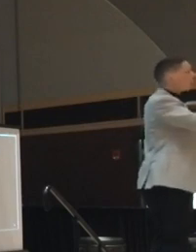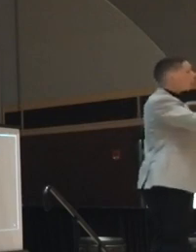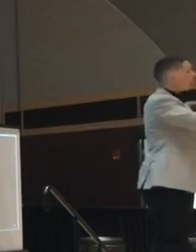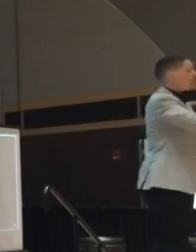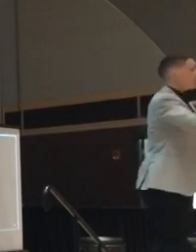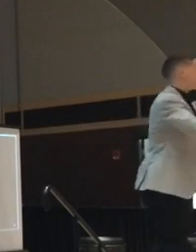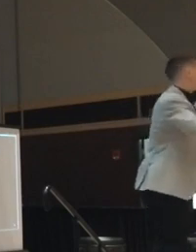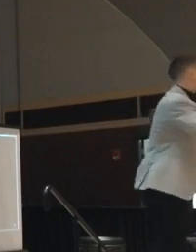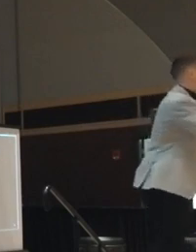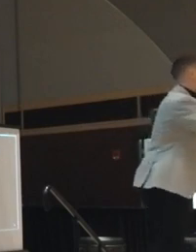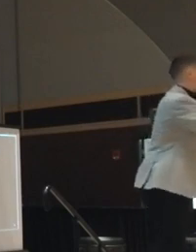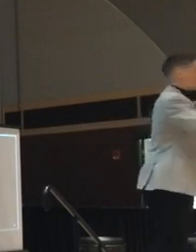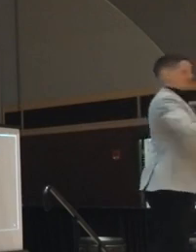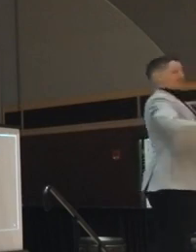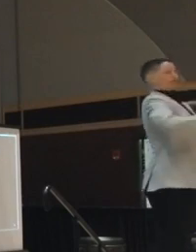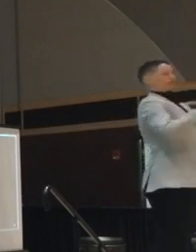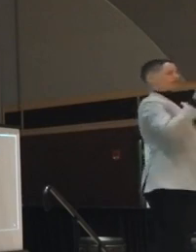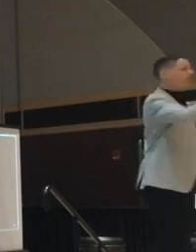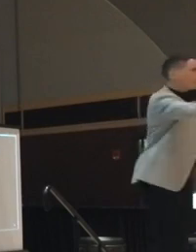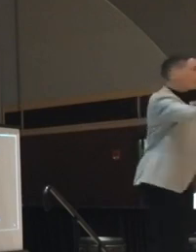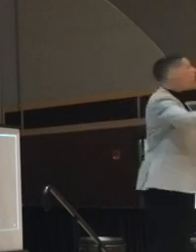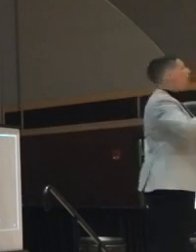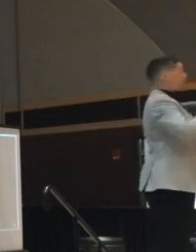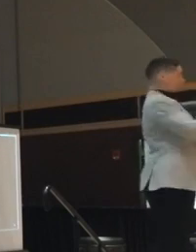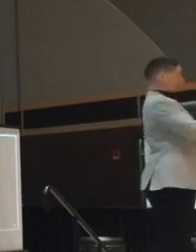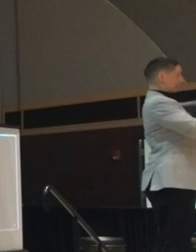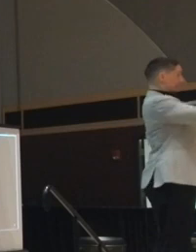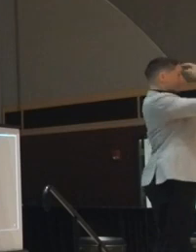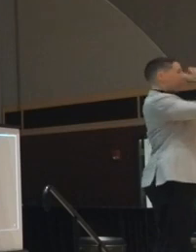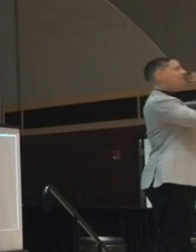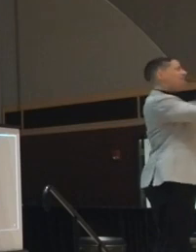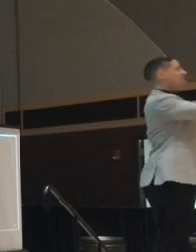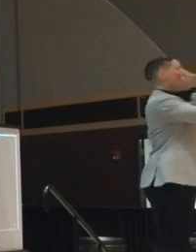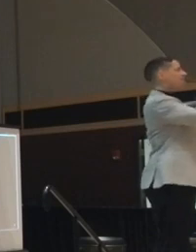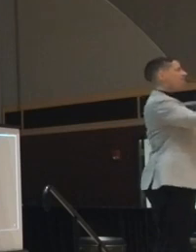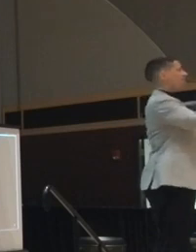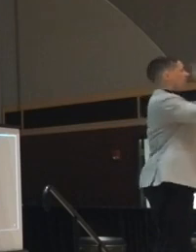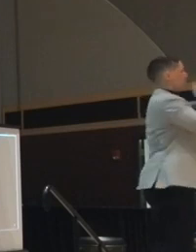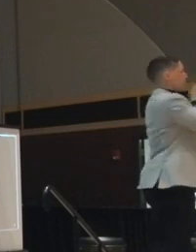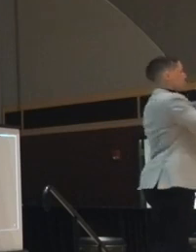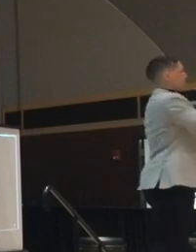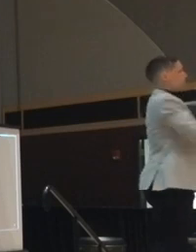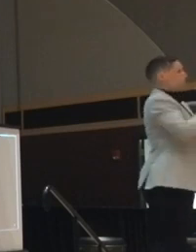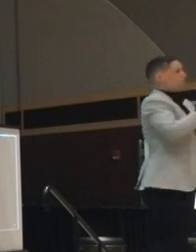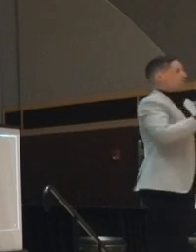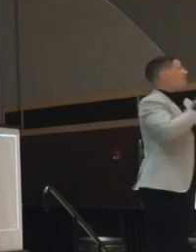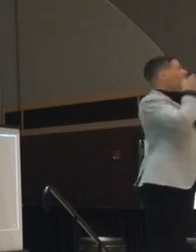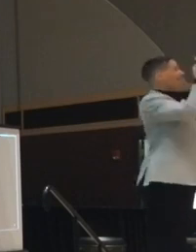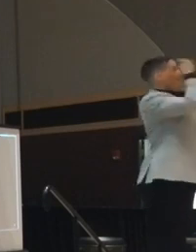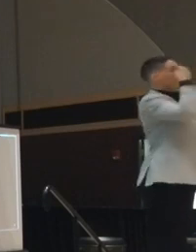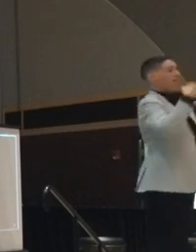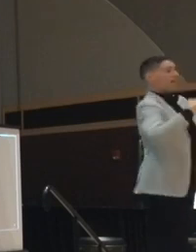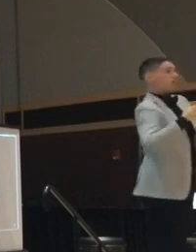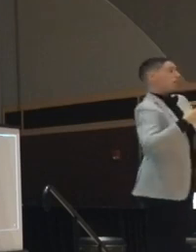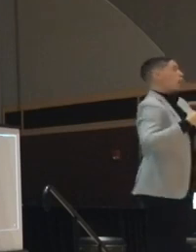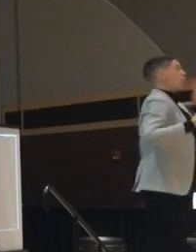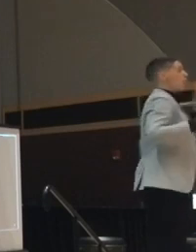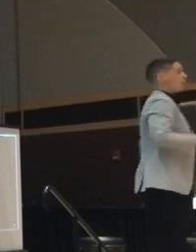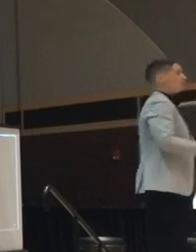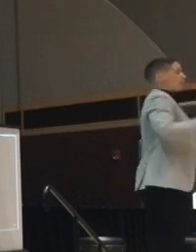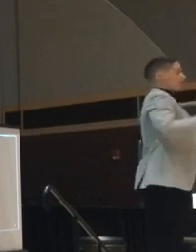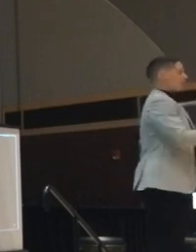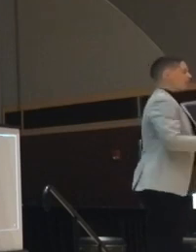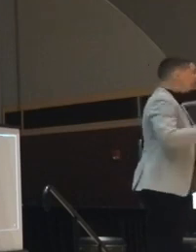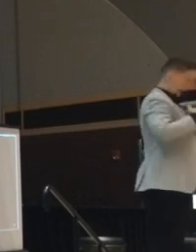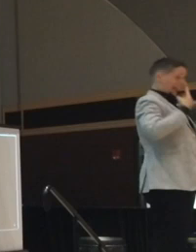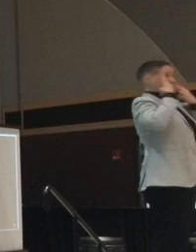I've learned, the mathematical mind doesn't see it. They didn't see the water filling the basement. I can see the water. I can look